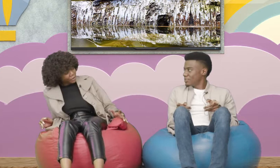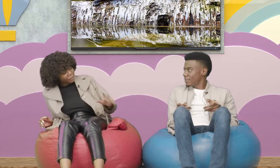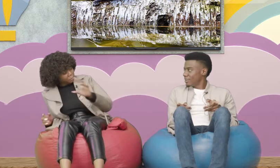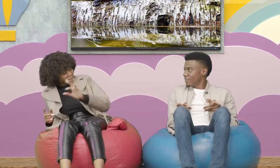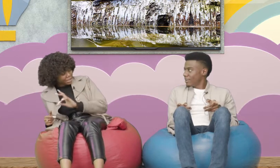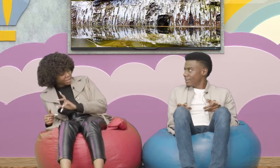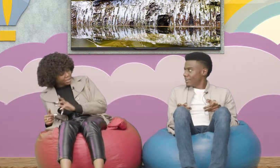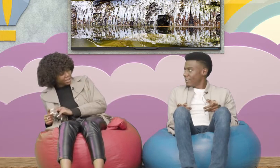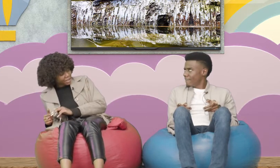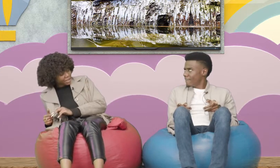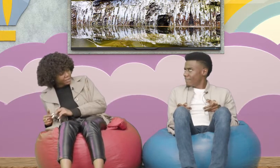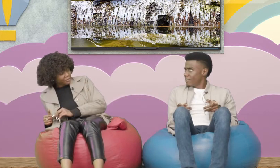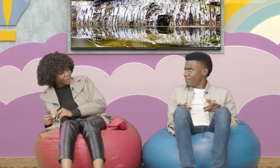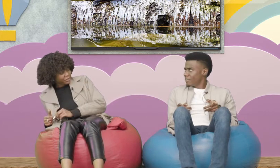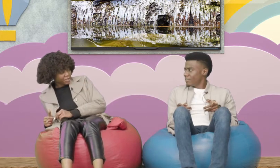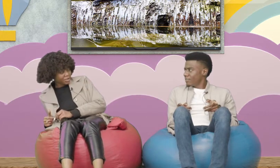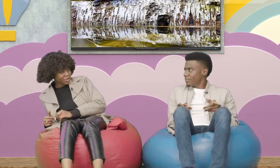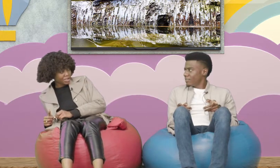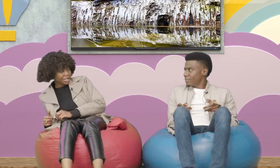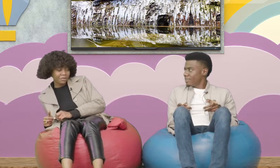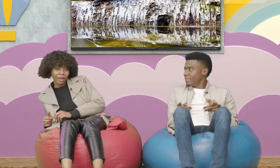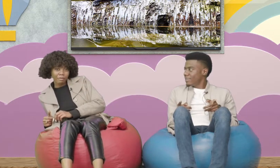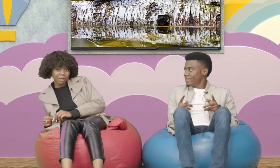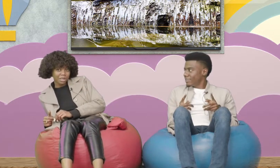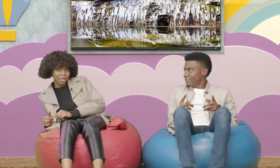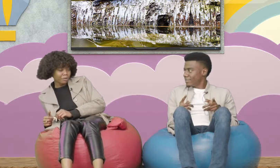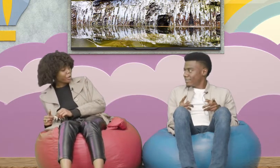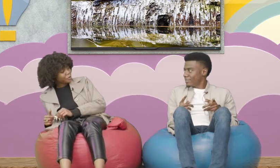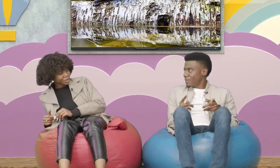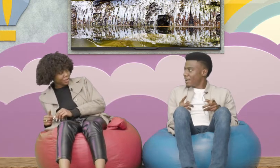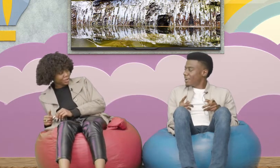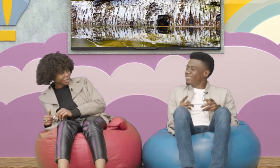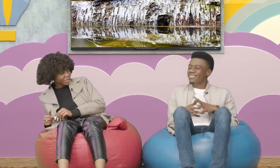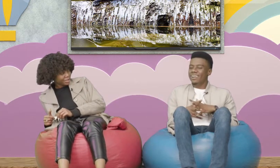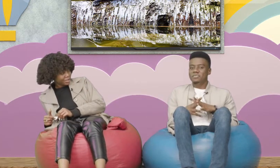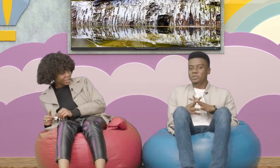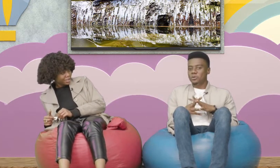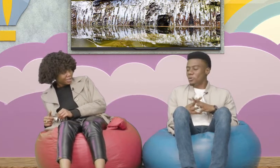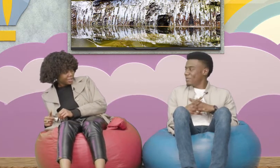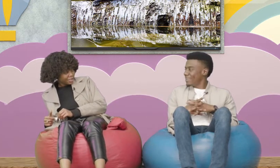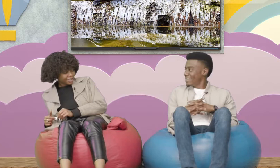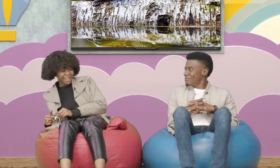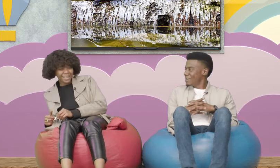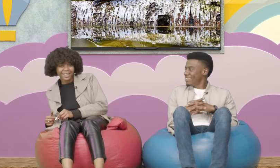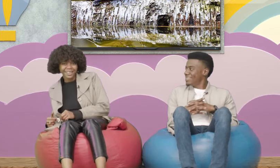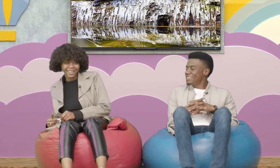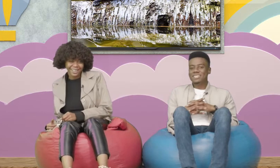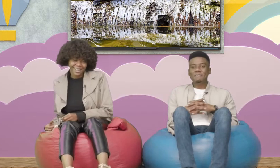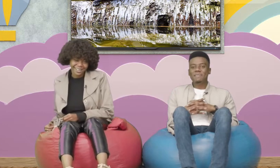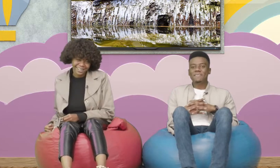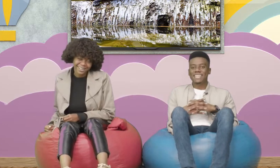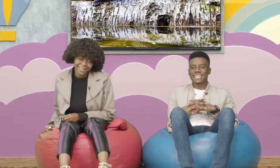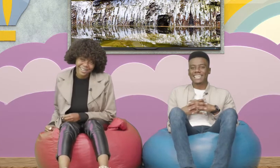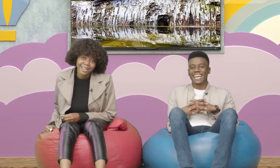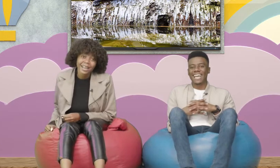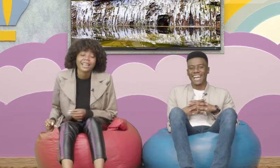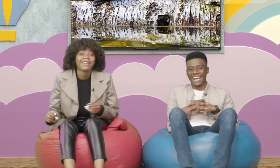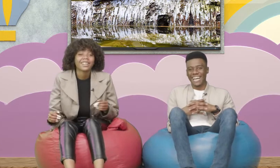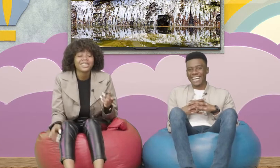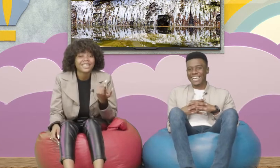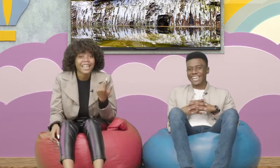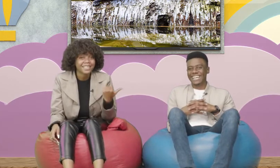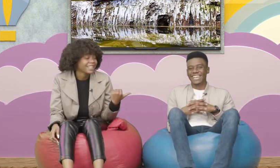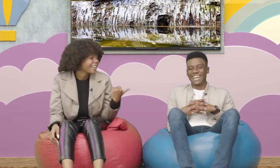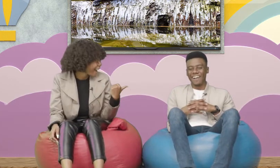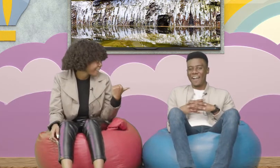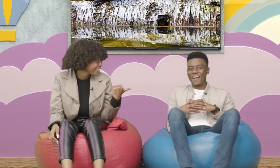crisscross. five bicycles and then 5 crisscross and then 5 bicycles and 5 I crisscross. think 5 is a lot, man. Let's make it 3. Remember,